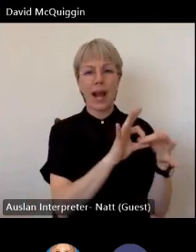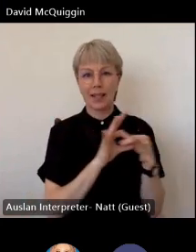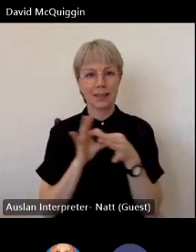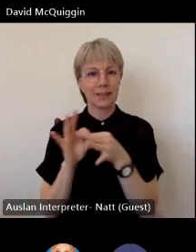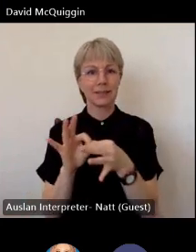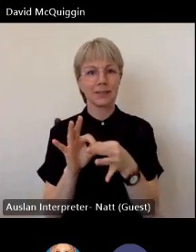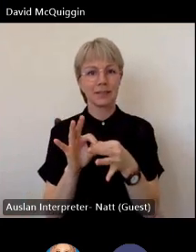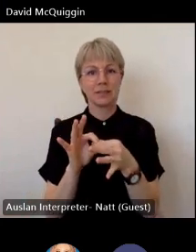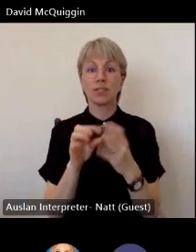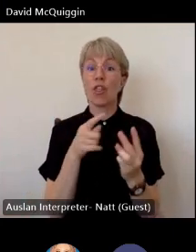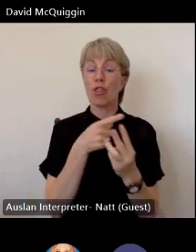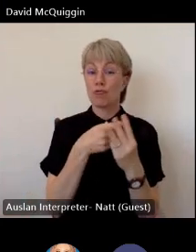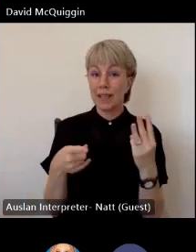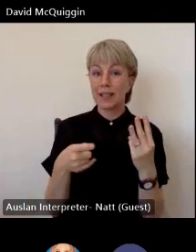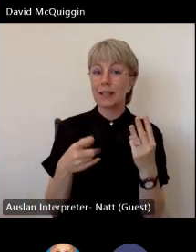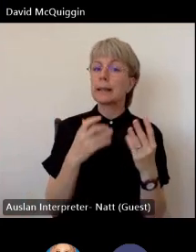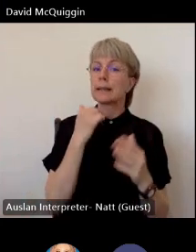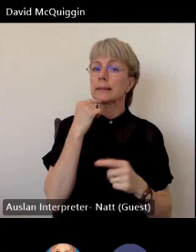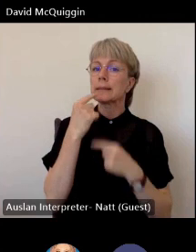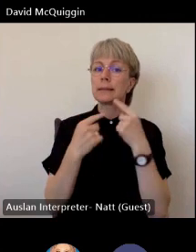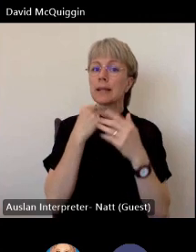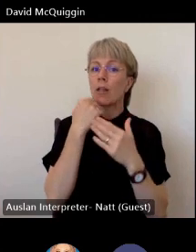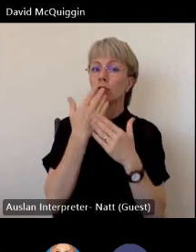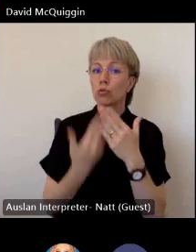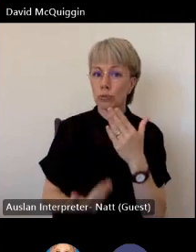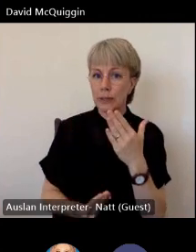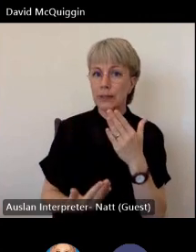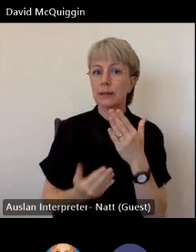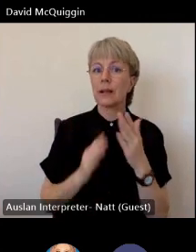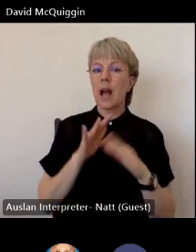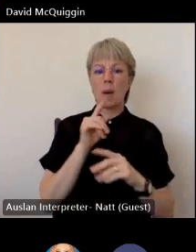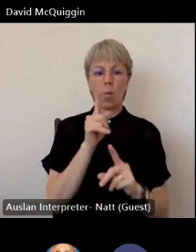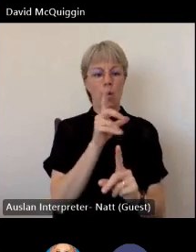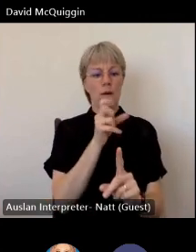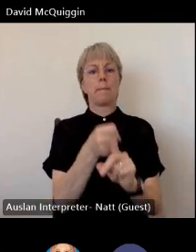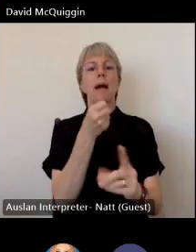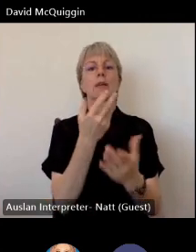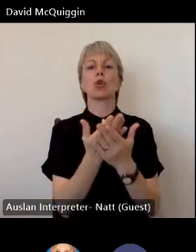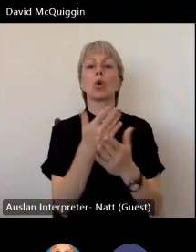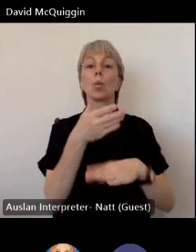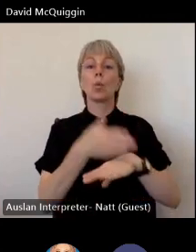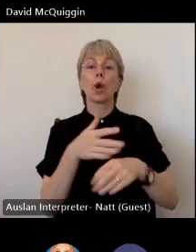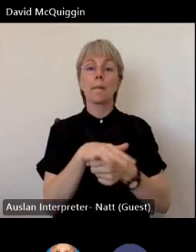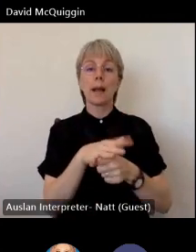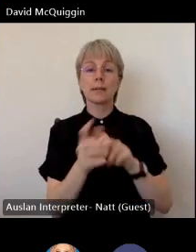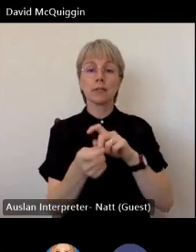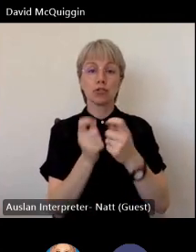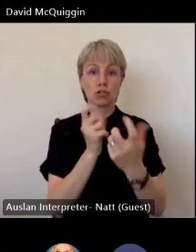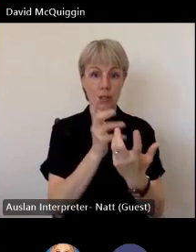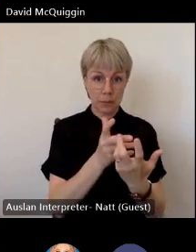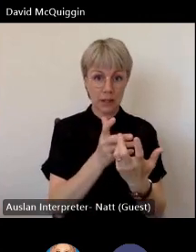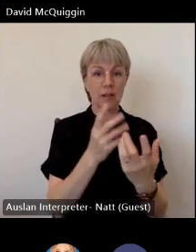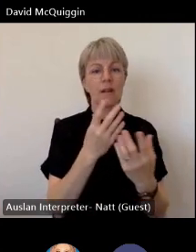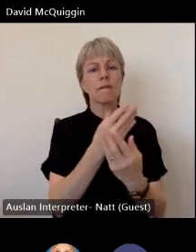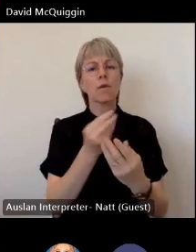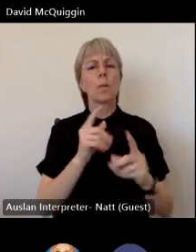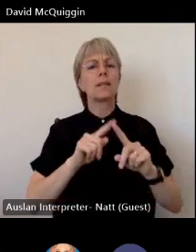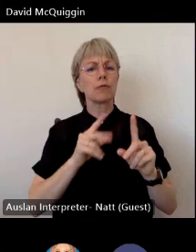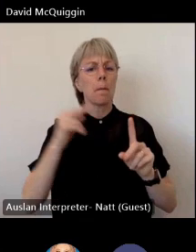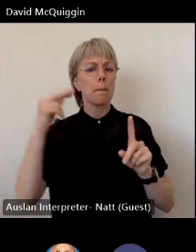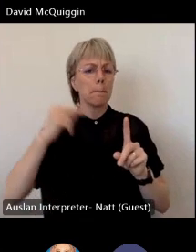the story of the impacts of workplace adjustments from the perspectives of employers, employees, and job